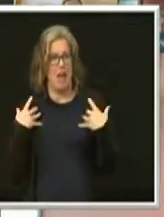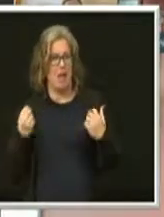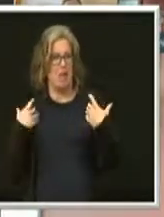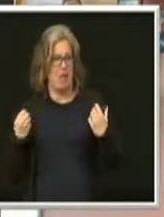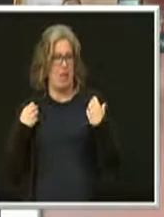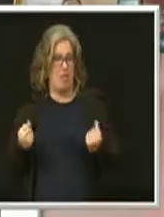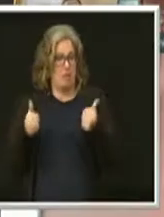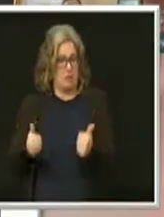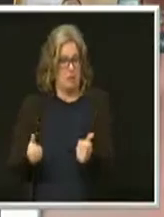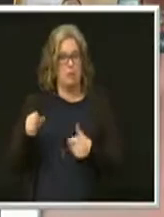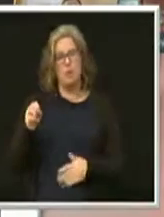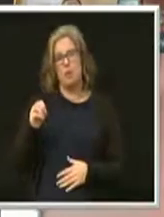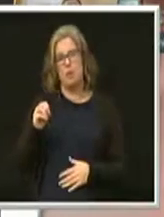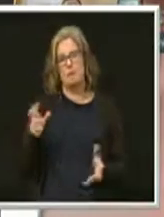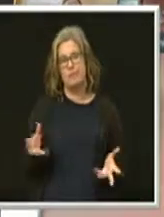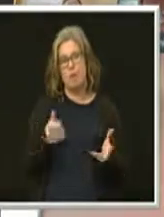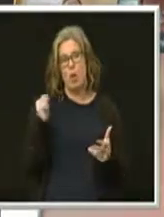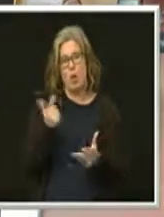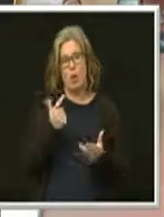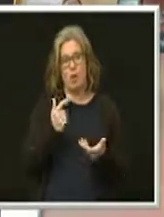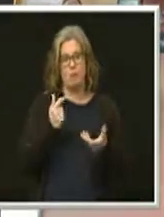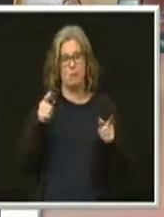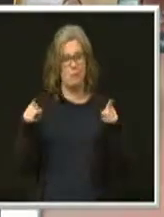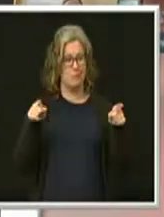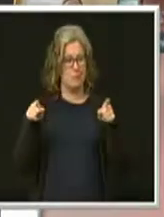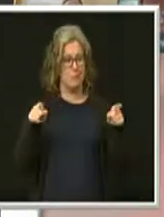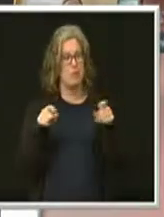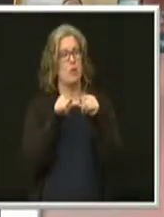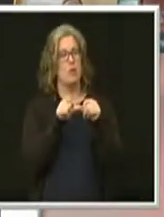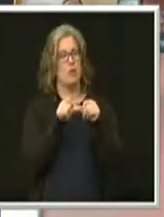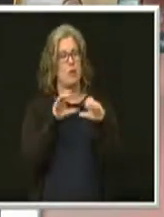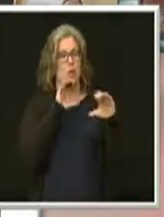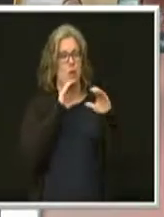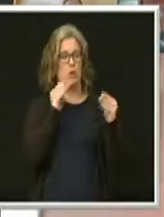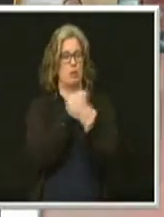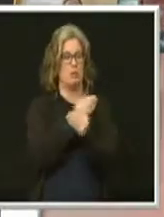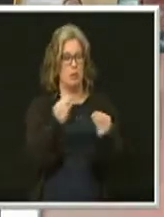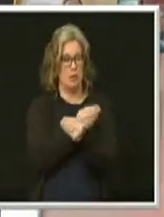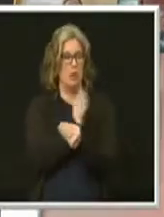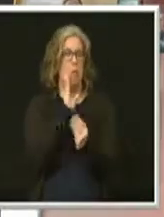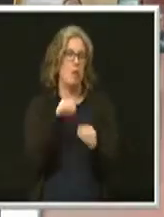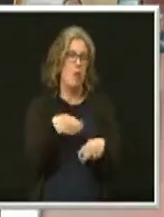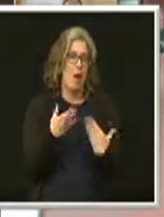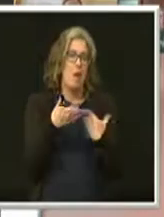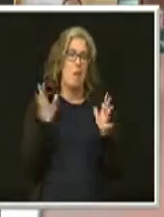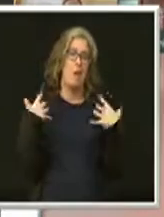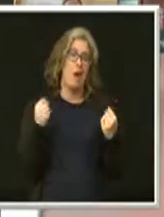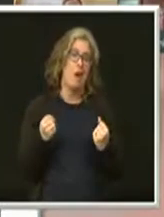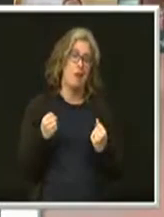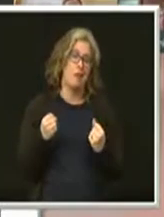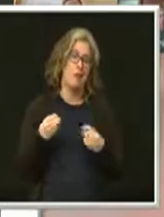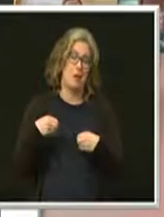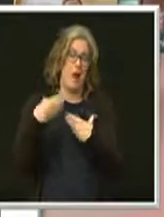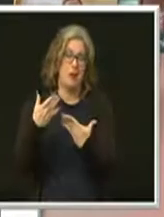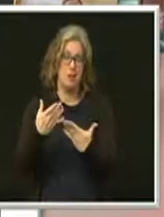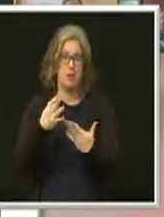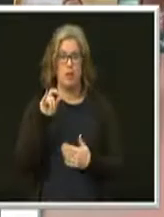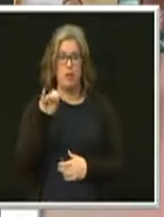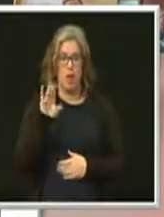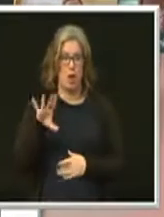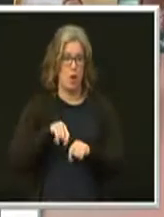health. So just encourage all parties to continue communicating. We'll provide the public health guidance from Connie and